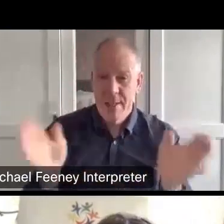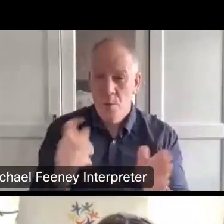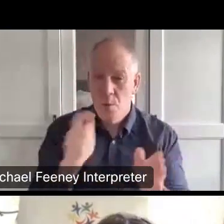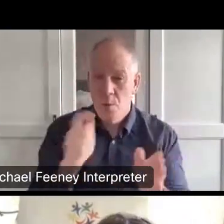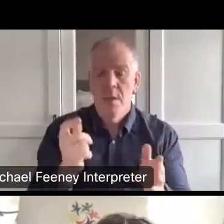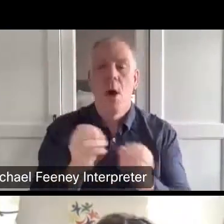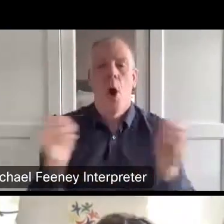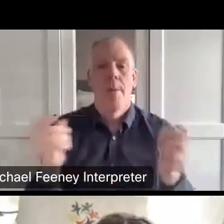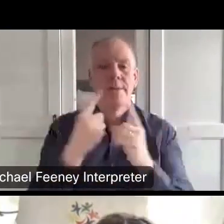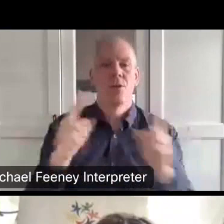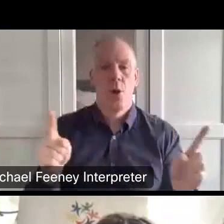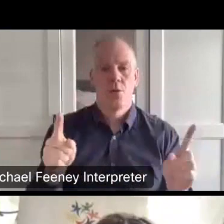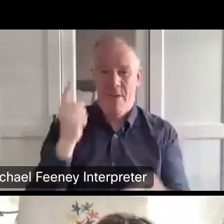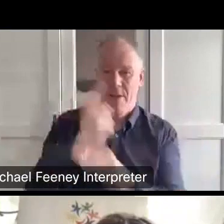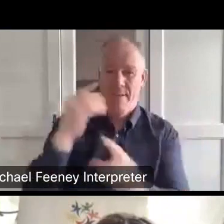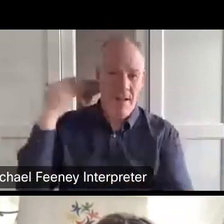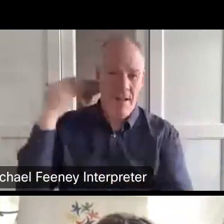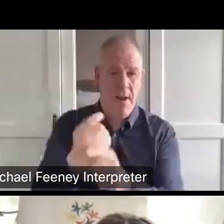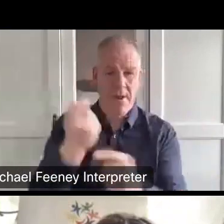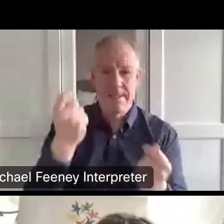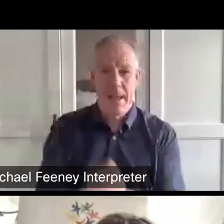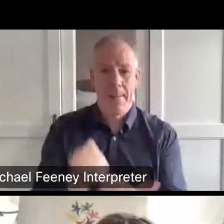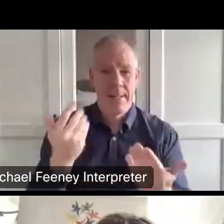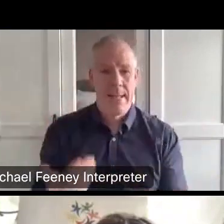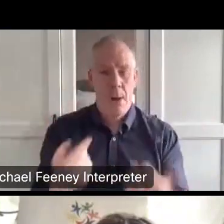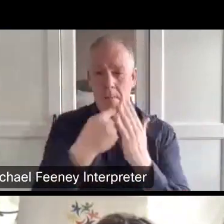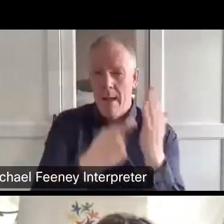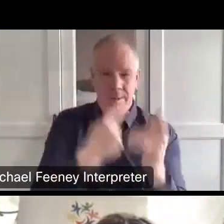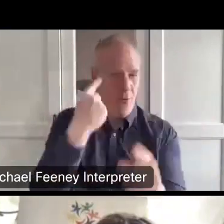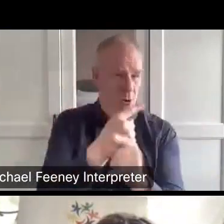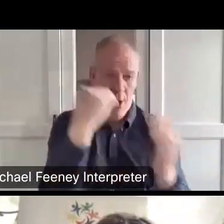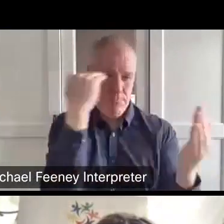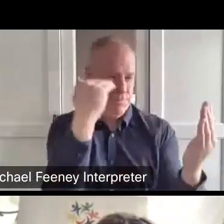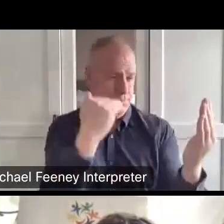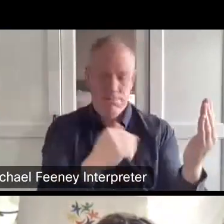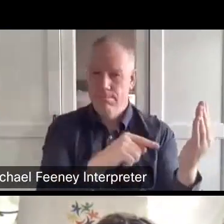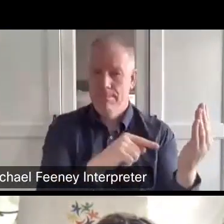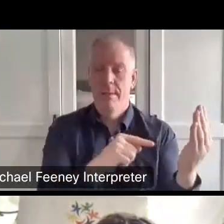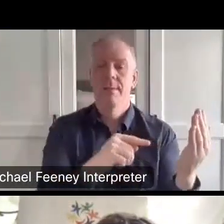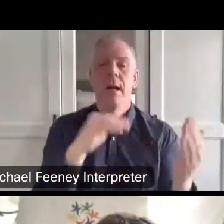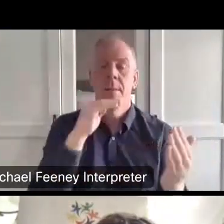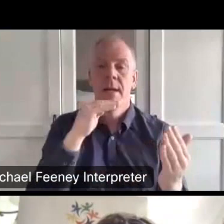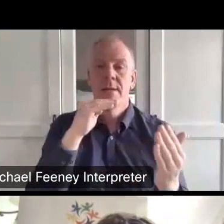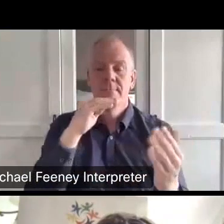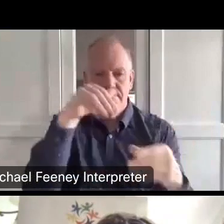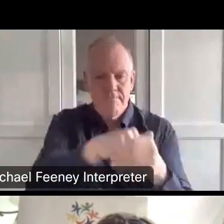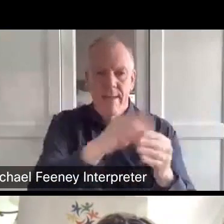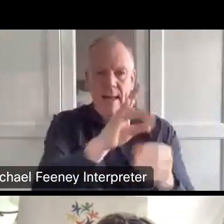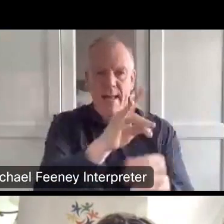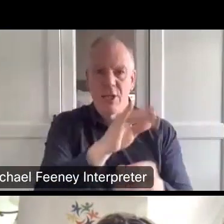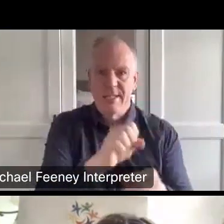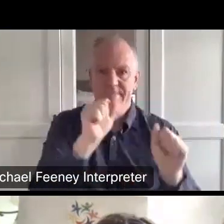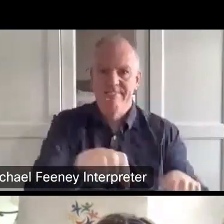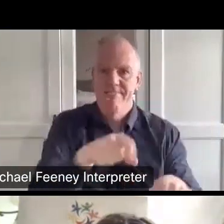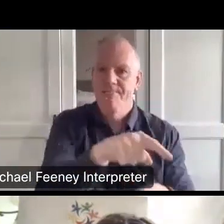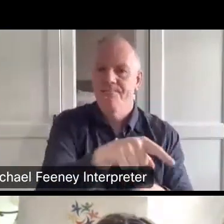open disclosure has been with us for some time, and the open disclosure policies, and so certainly within the HSE. So